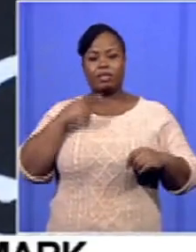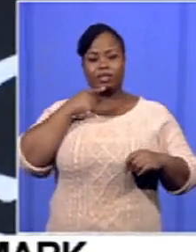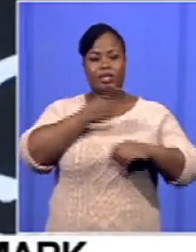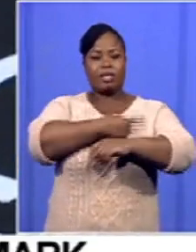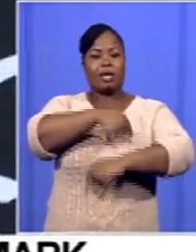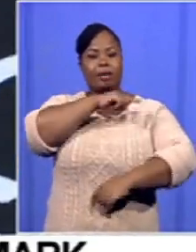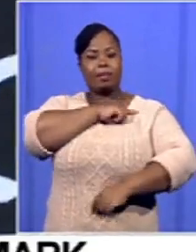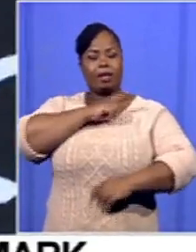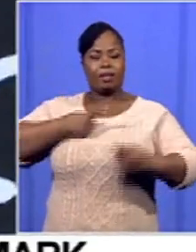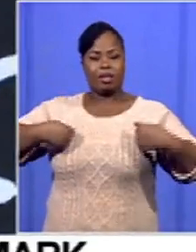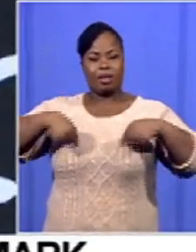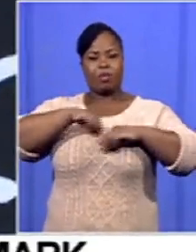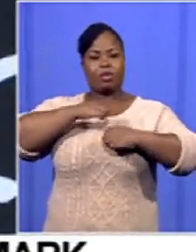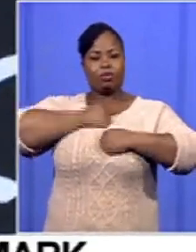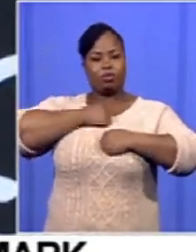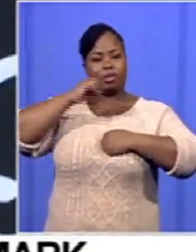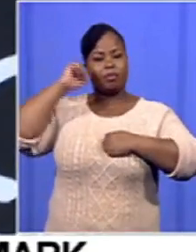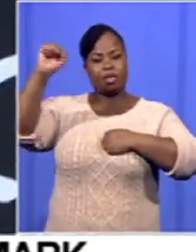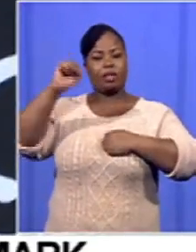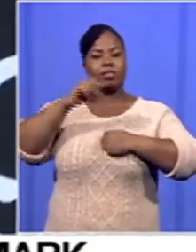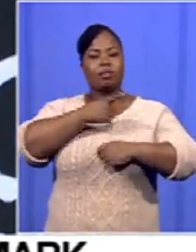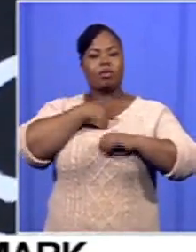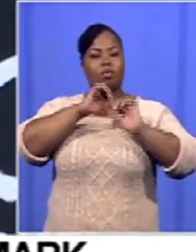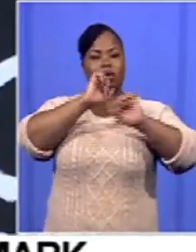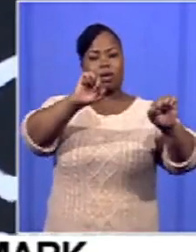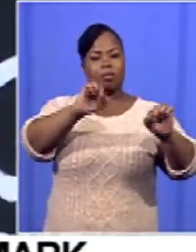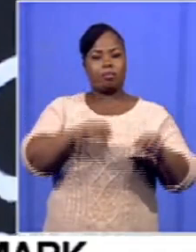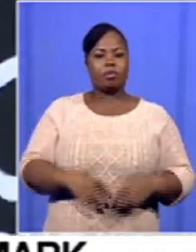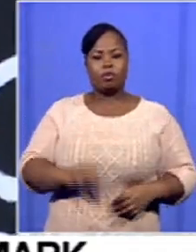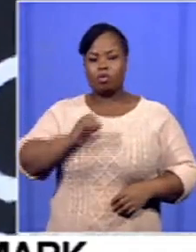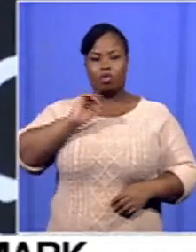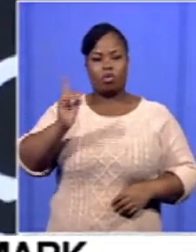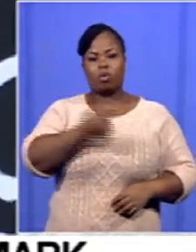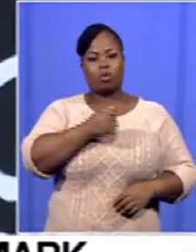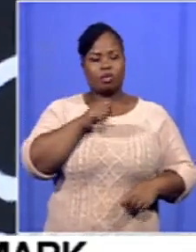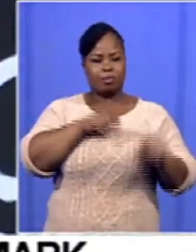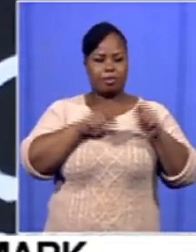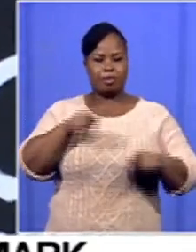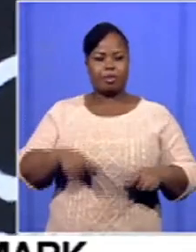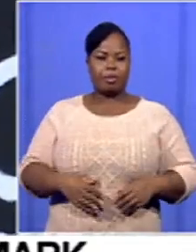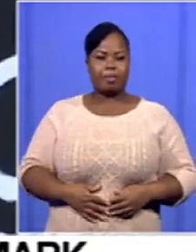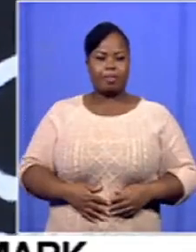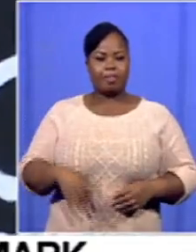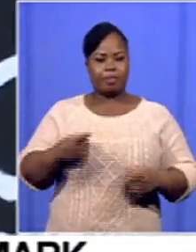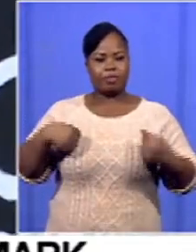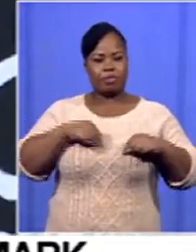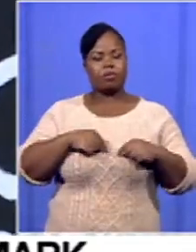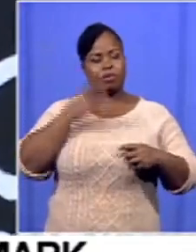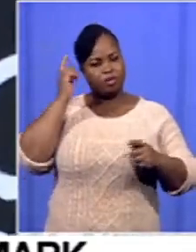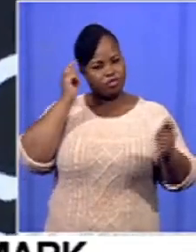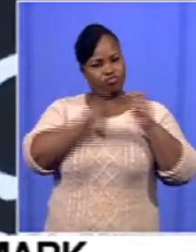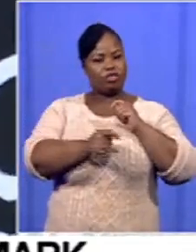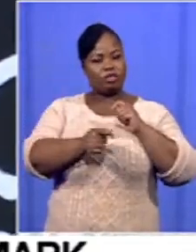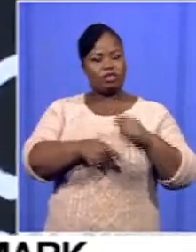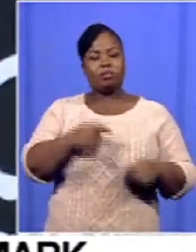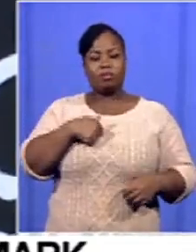Amandla Ngawethu, Amandla Ngawabo, all power to the people. Let us bring about that change, and